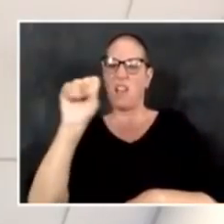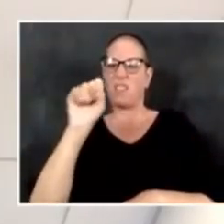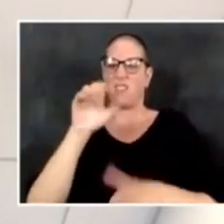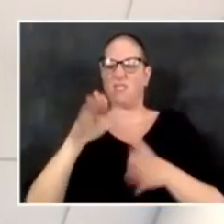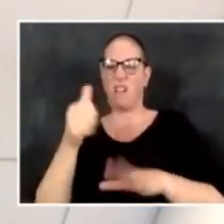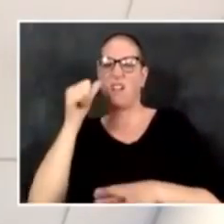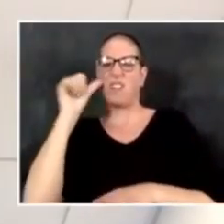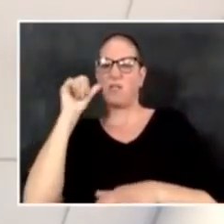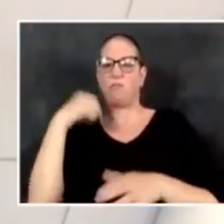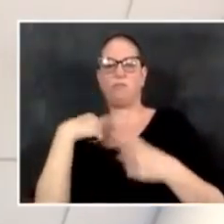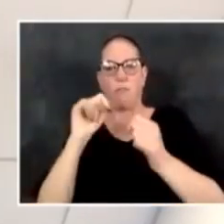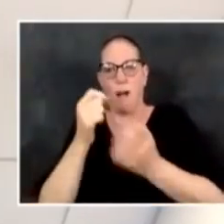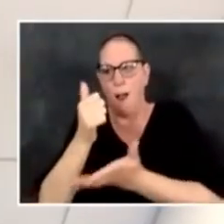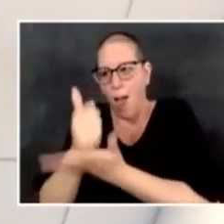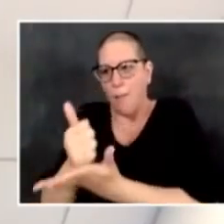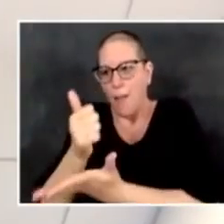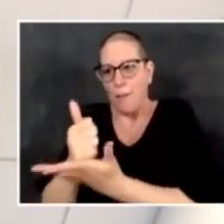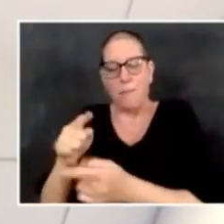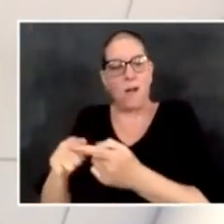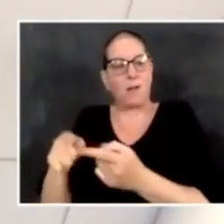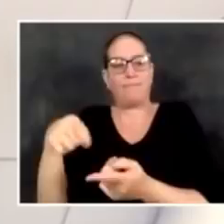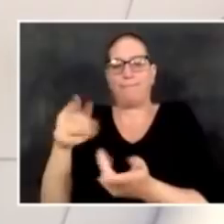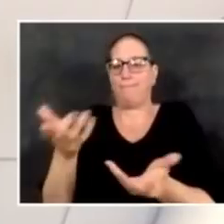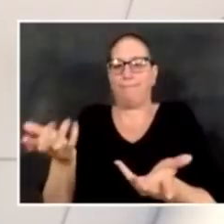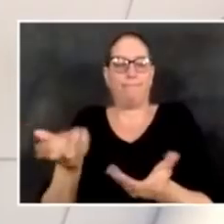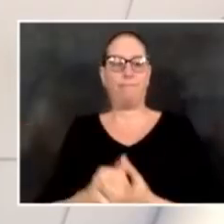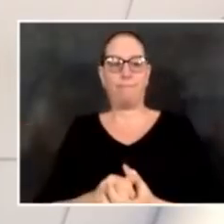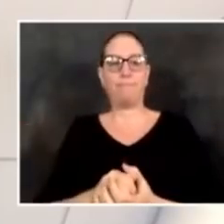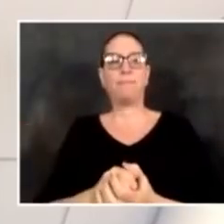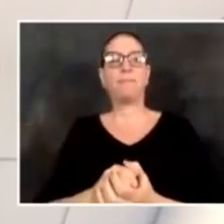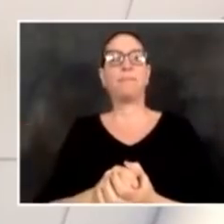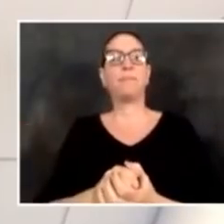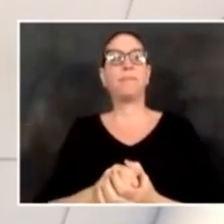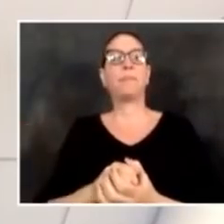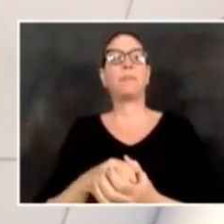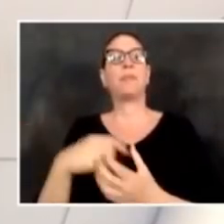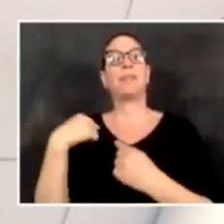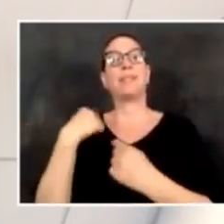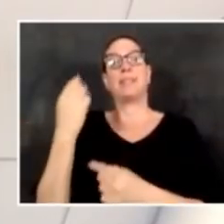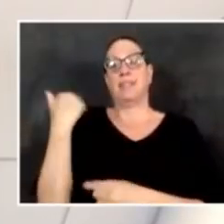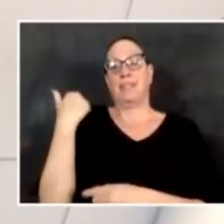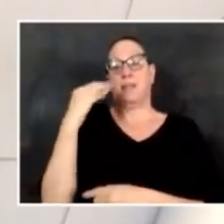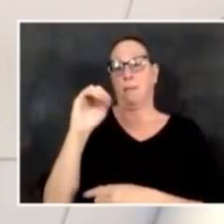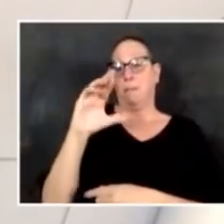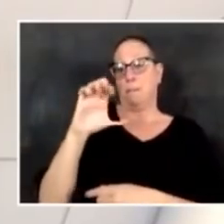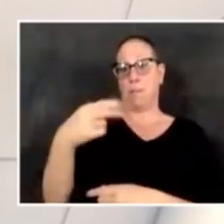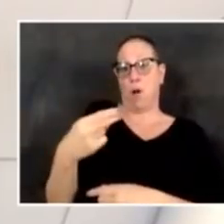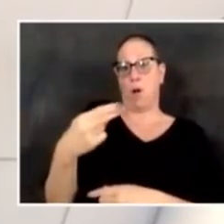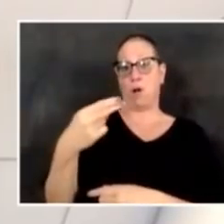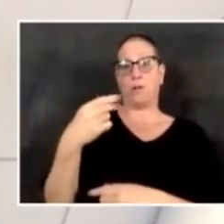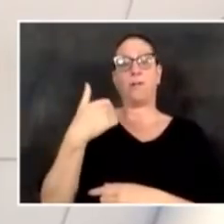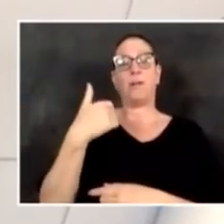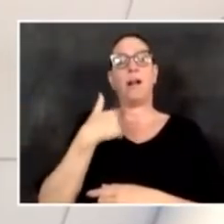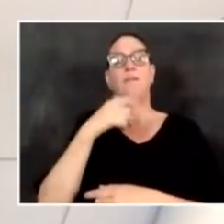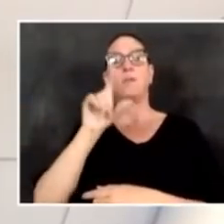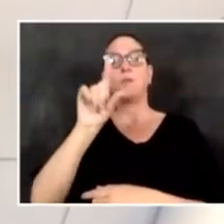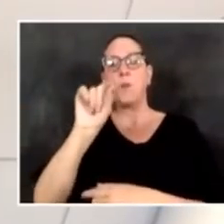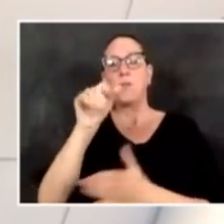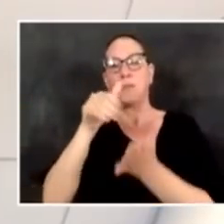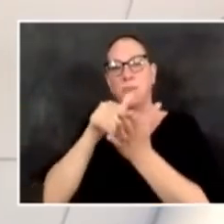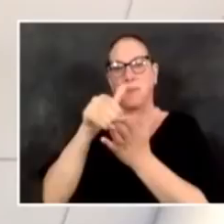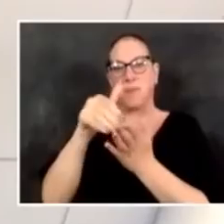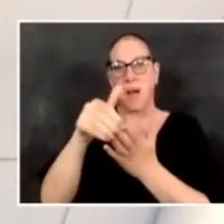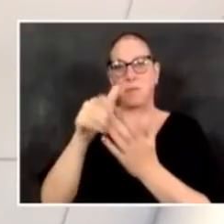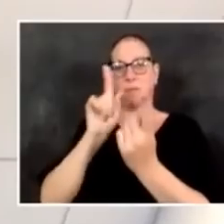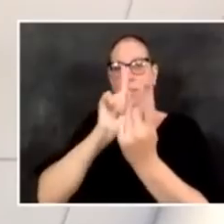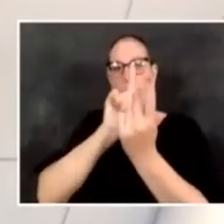March, we've had 20,000 encounters with homeless people attempting to identify whether or not they have any signs of symptoms